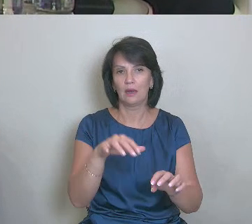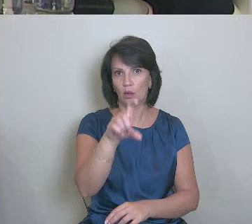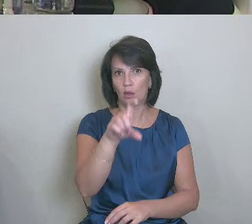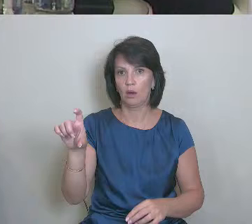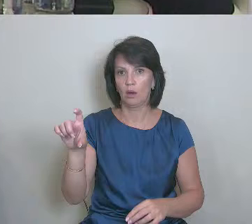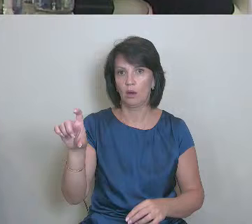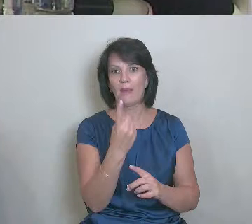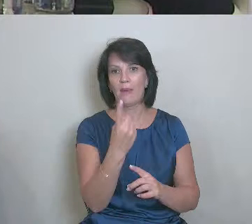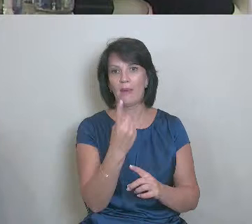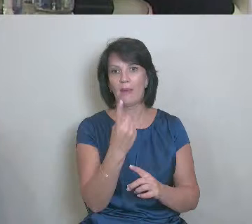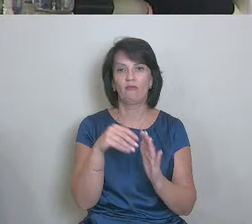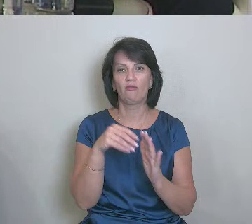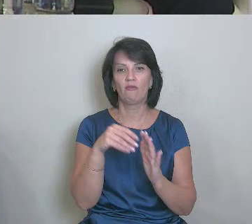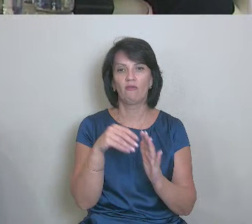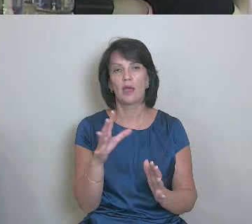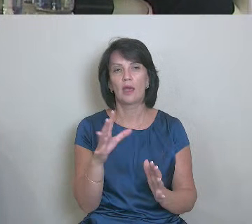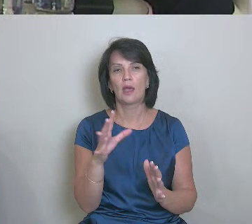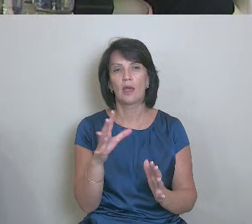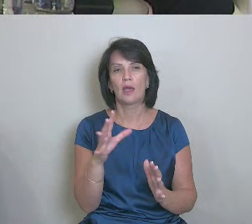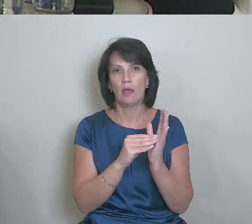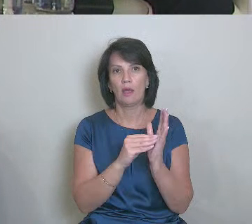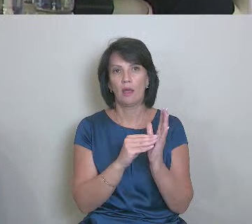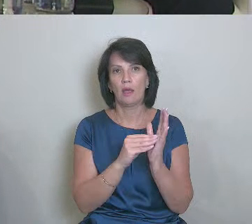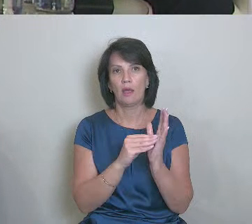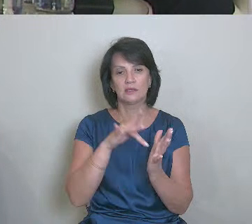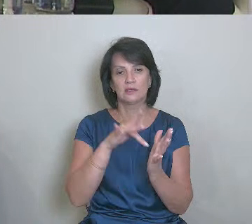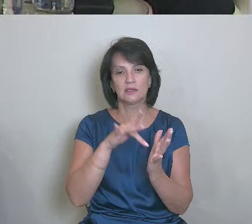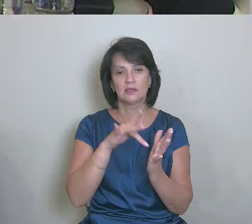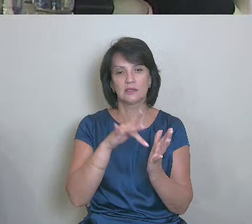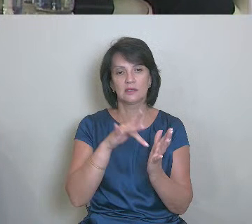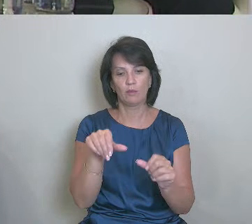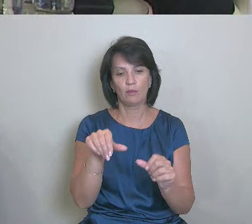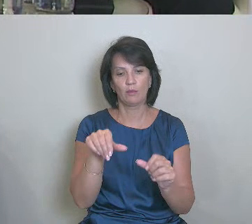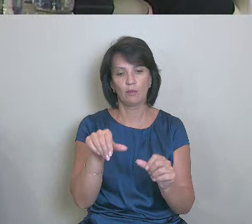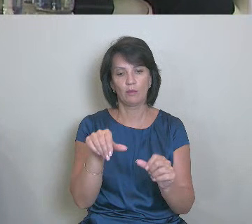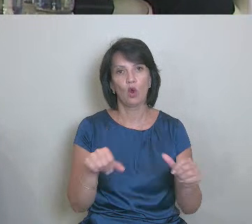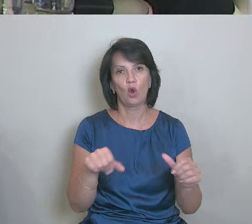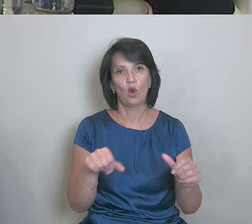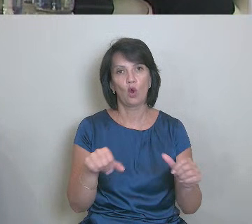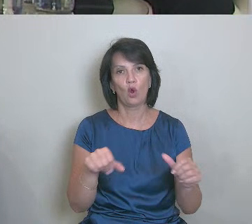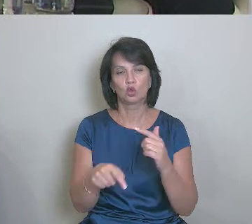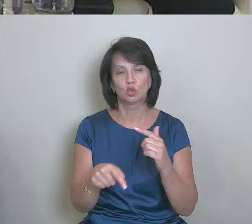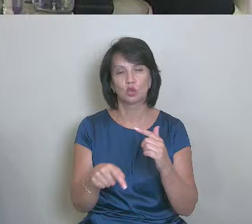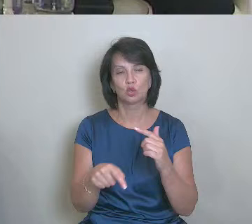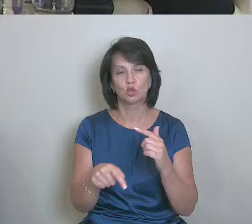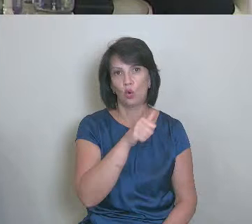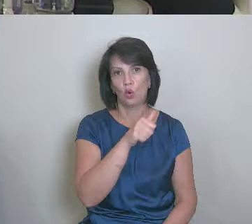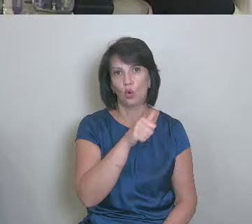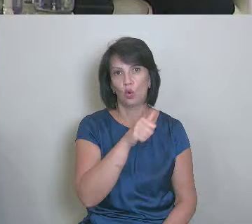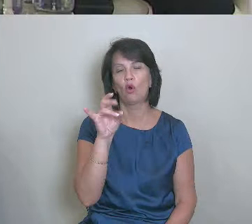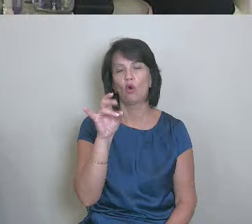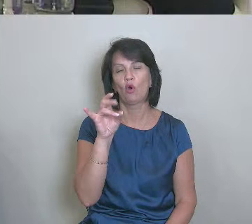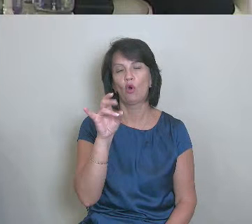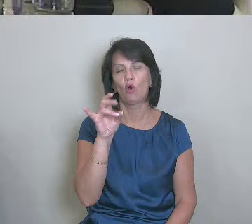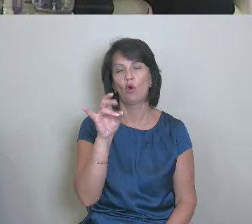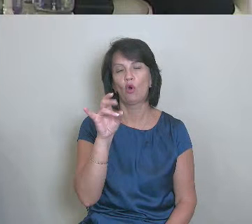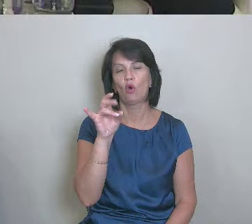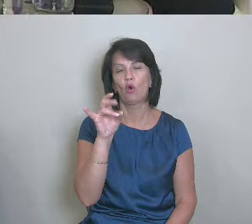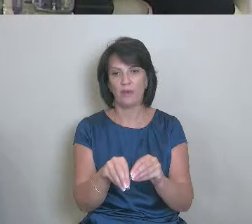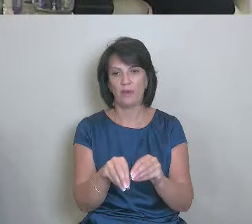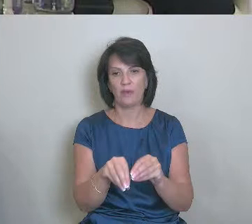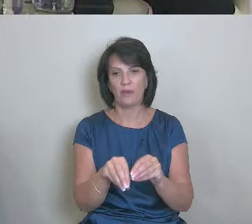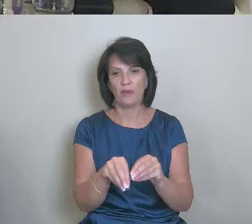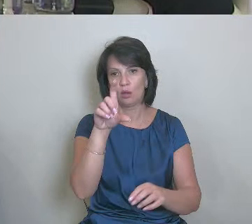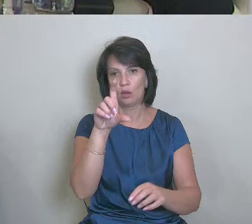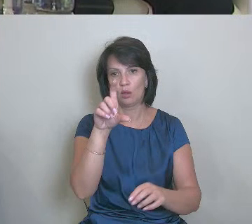is being used, and the first elections, which were appointed by the CEC prior to this year, were carried out in